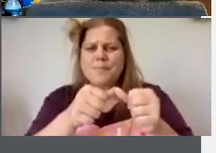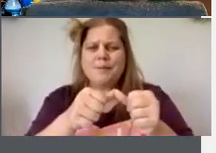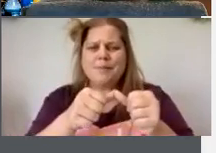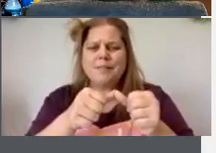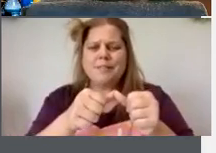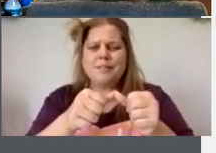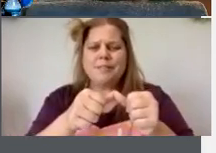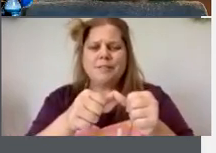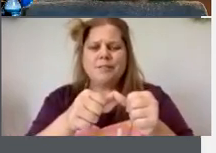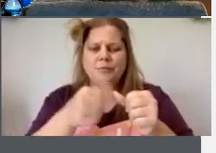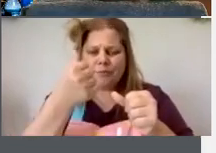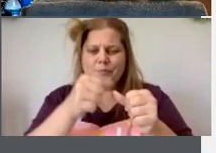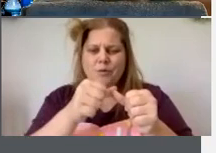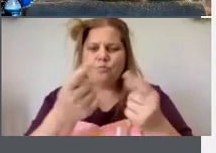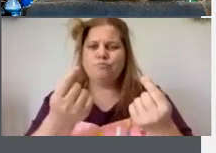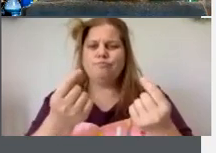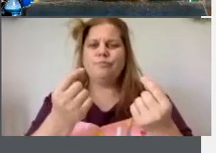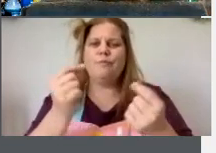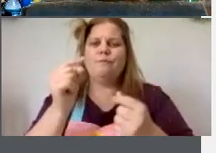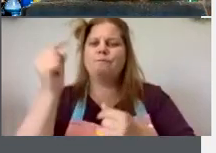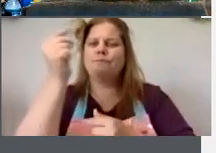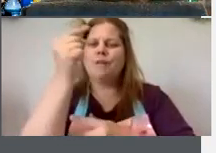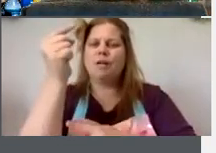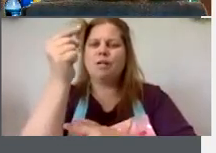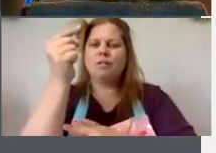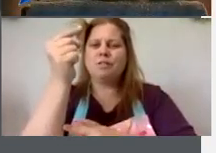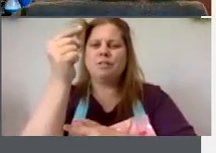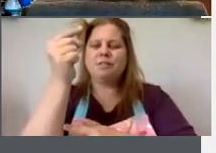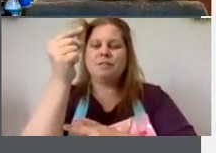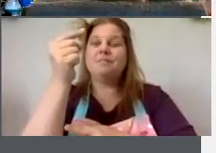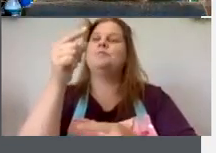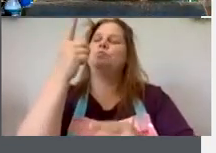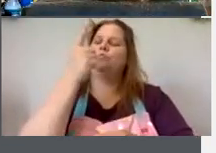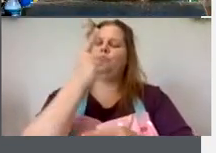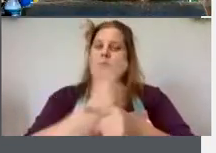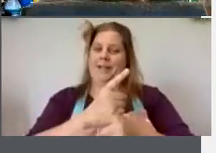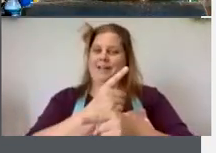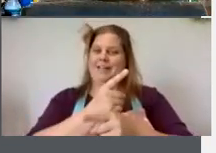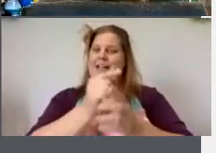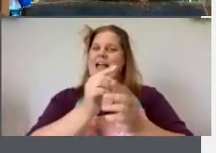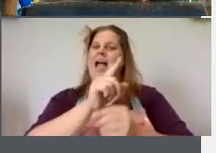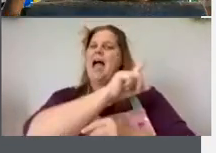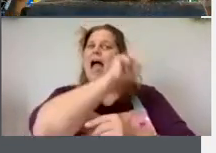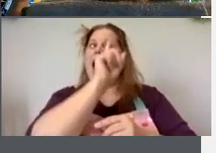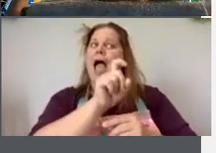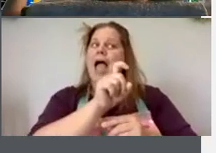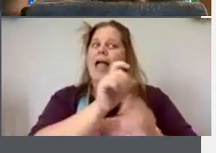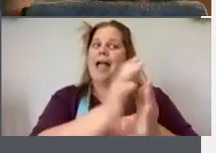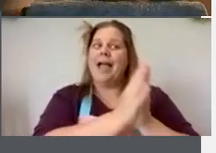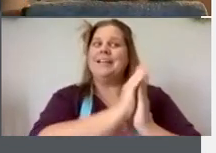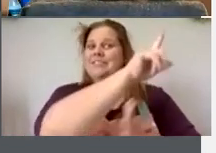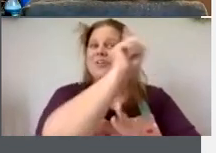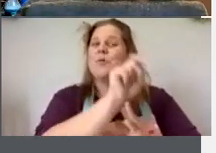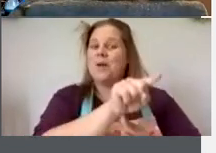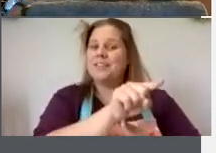remembers what you need to do first? That's right, you need to ask a question. You need to ask